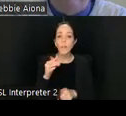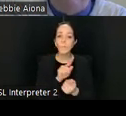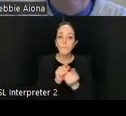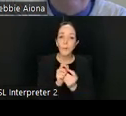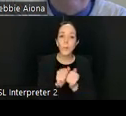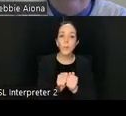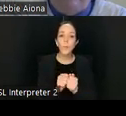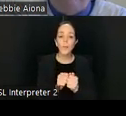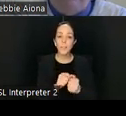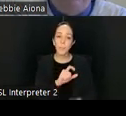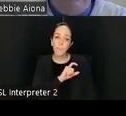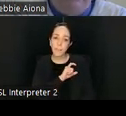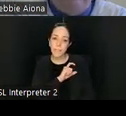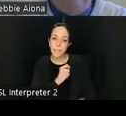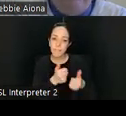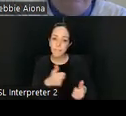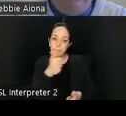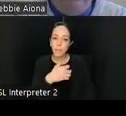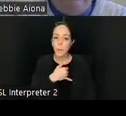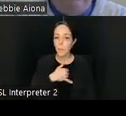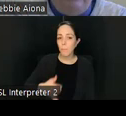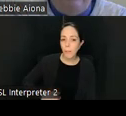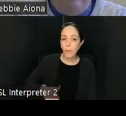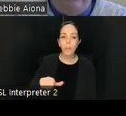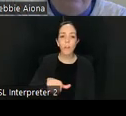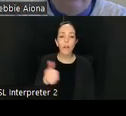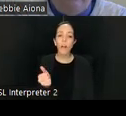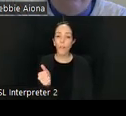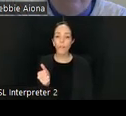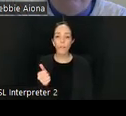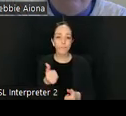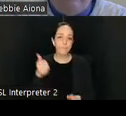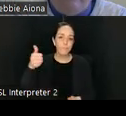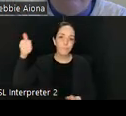relevant officials at its public meetings. The